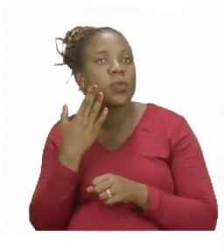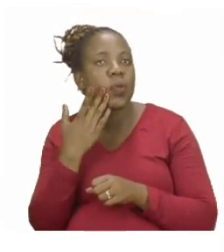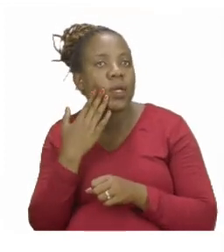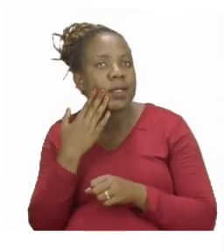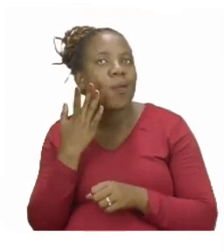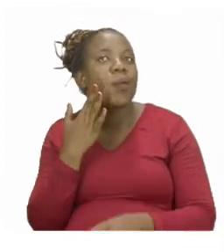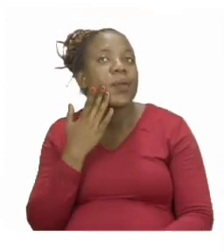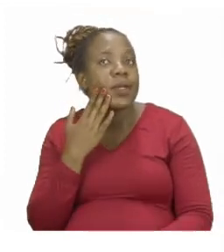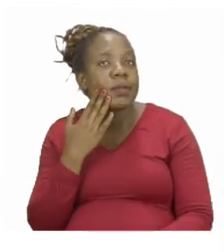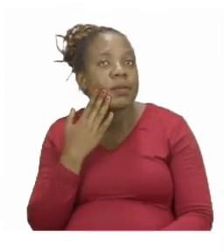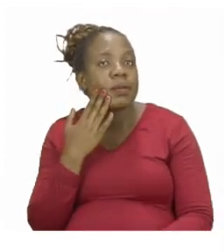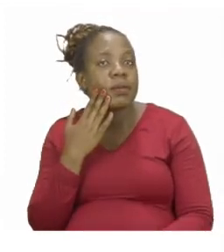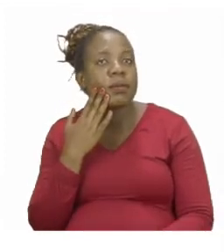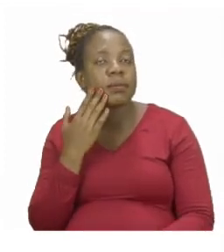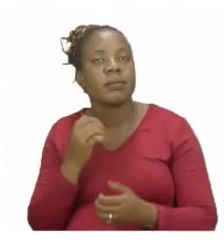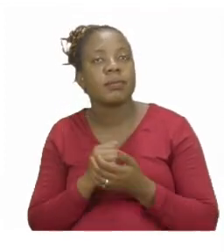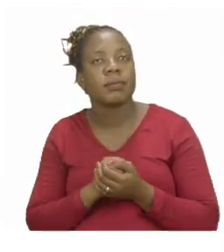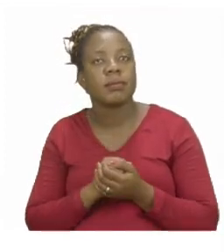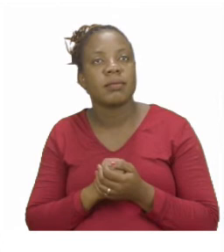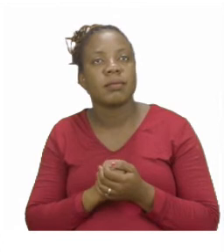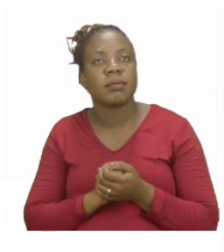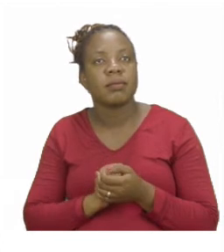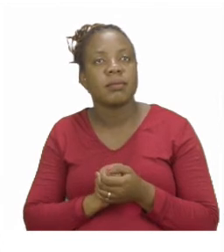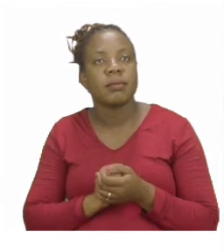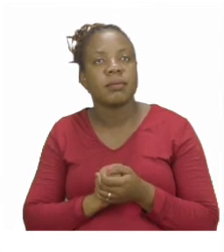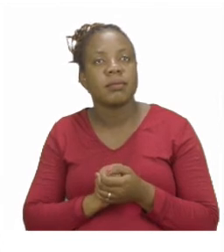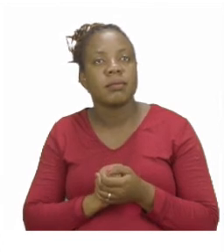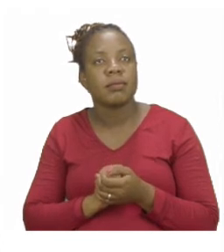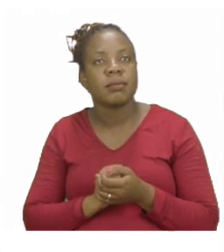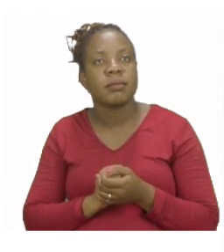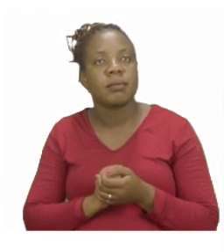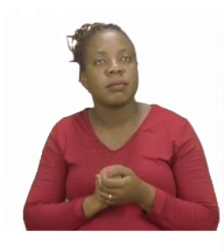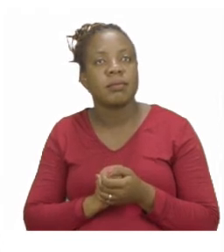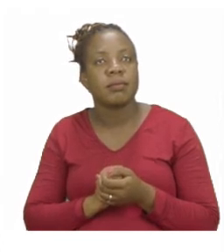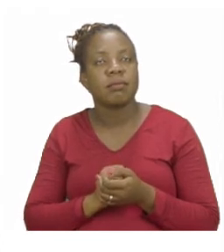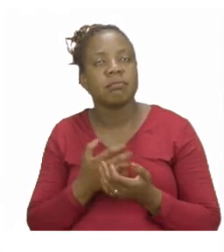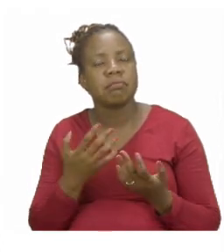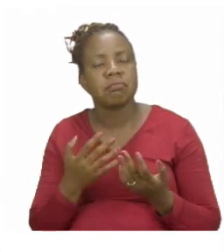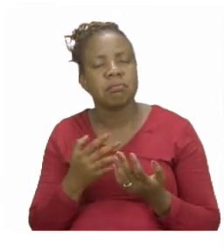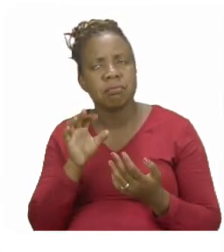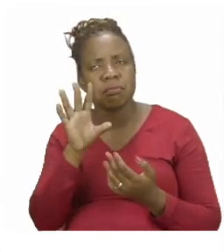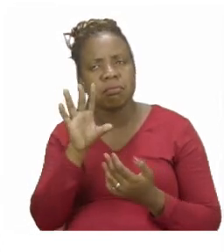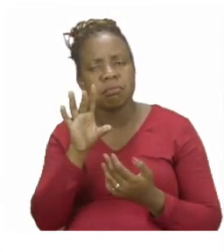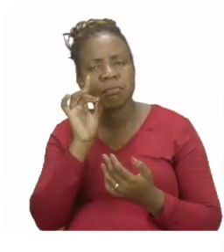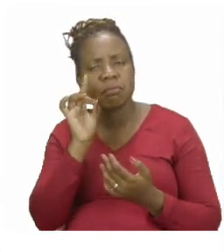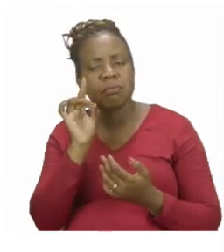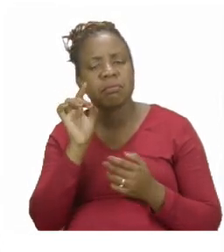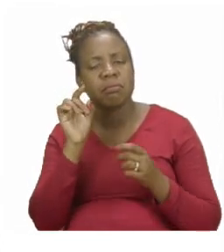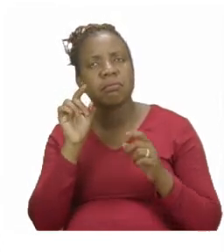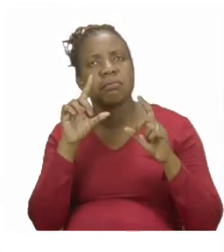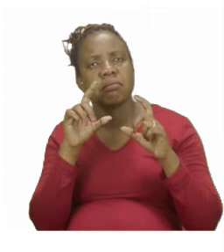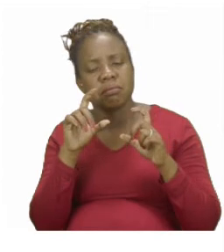When. Right. Now, I'm going to choose a picture and make a